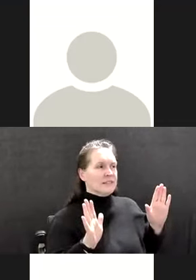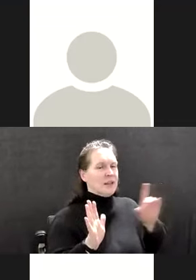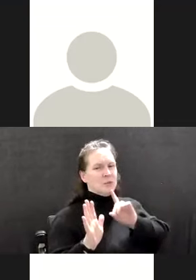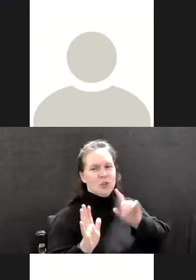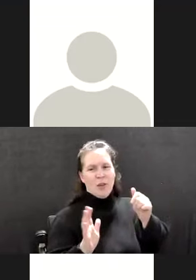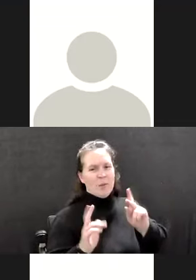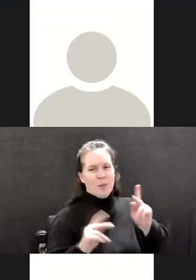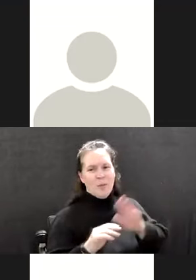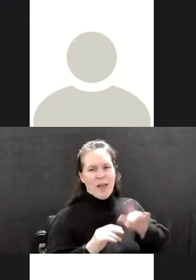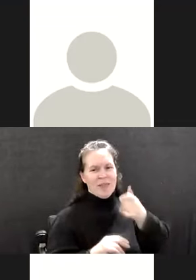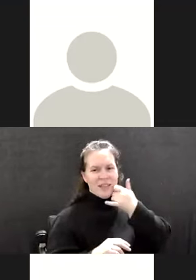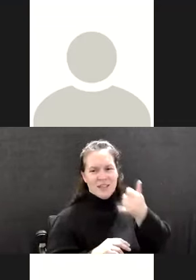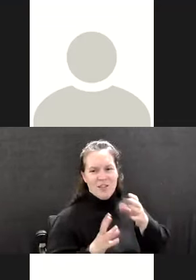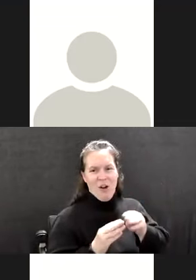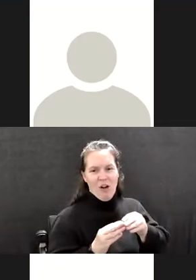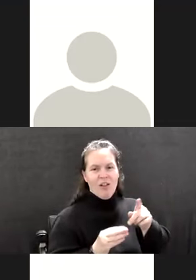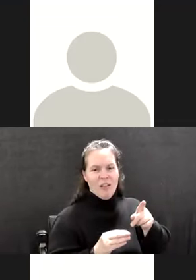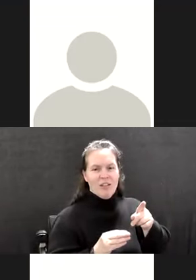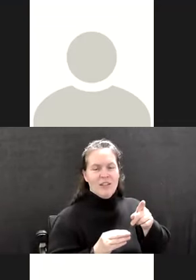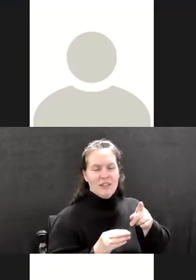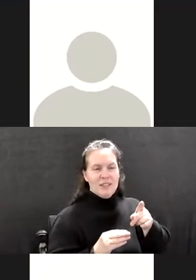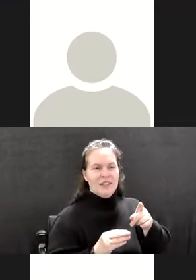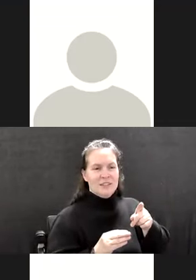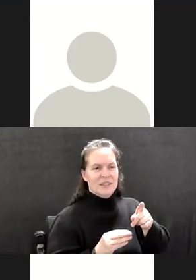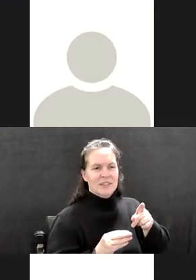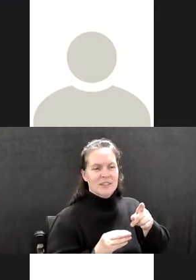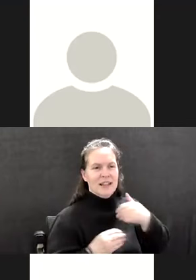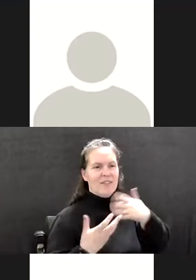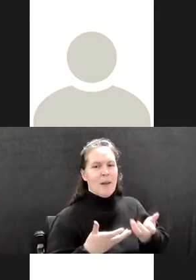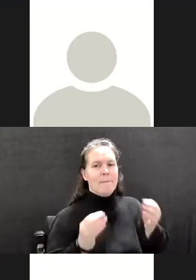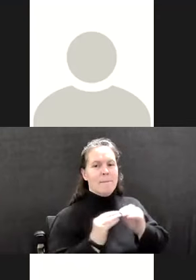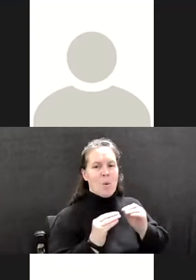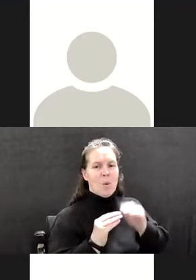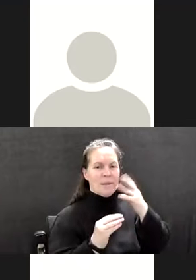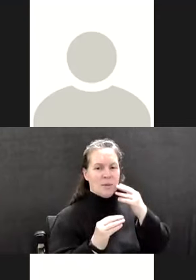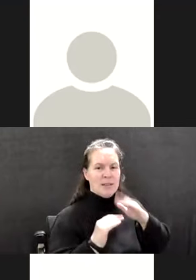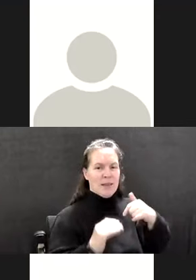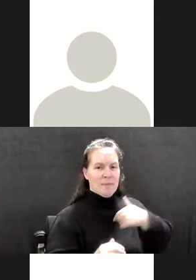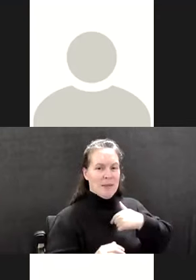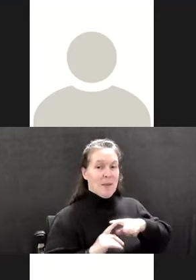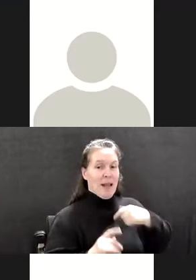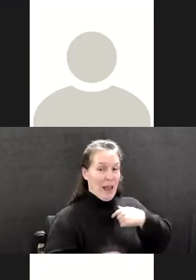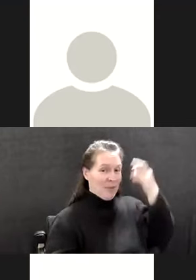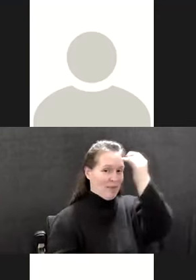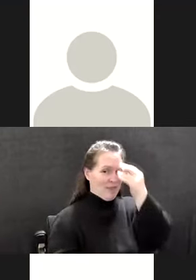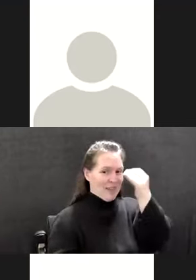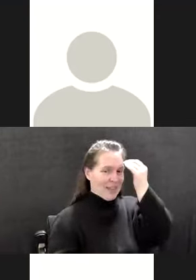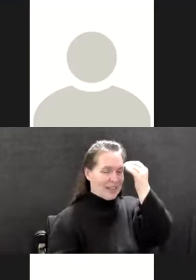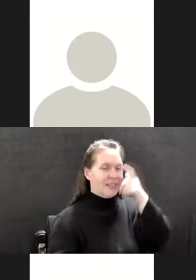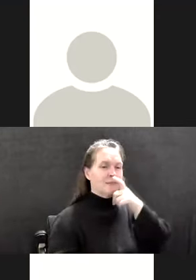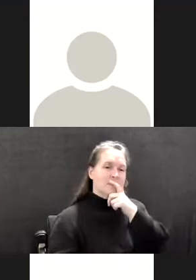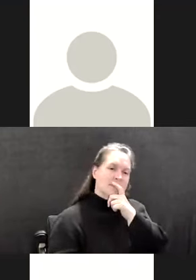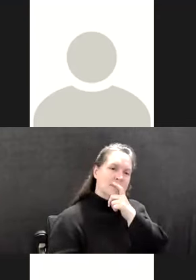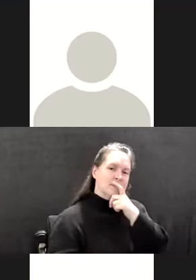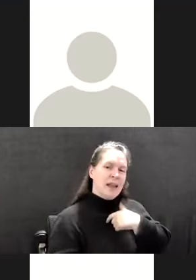that would be able to think about this, you know, that have much more experience than I do. I'm just thinking that I'm